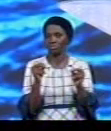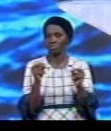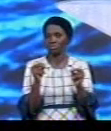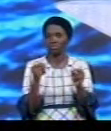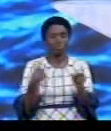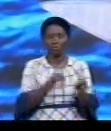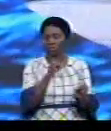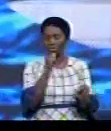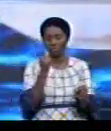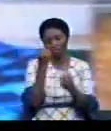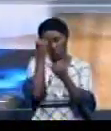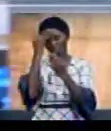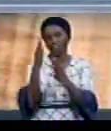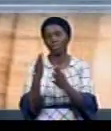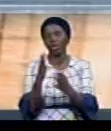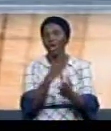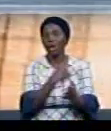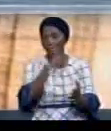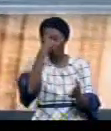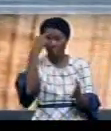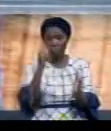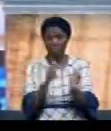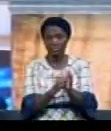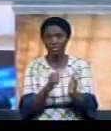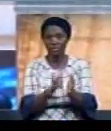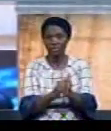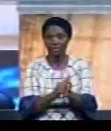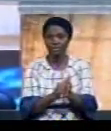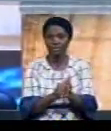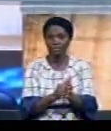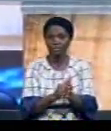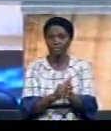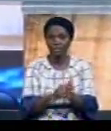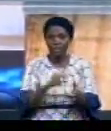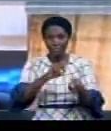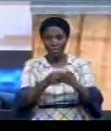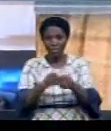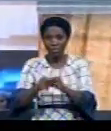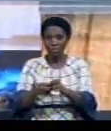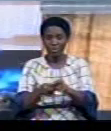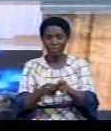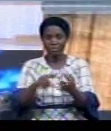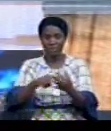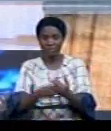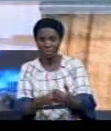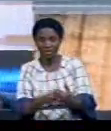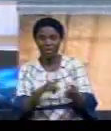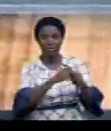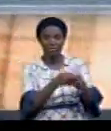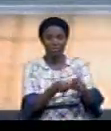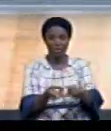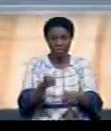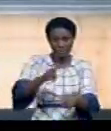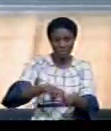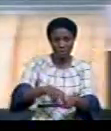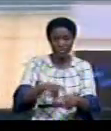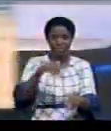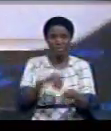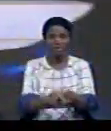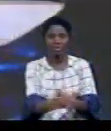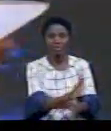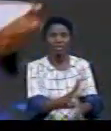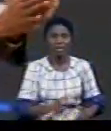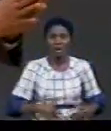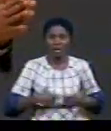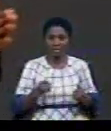obey. And because of that, problems started and problems increased in their lives. In verse